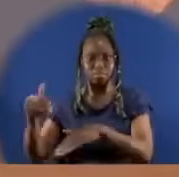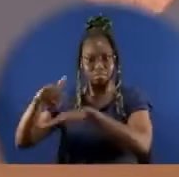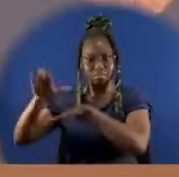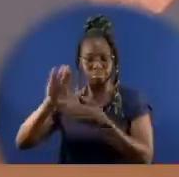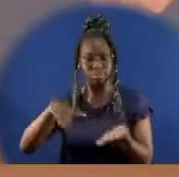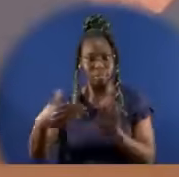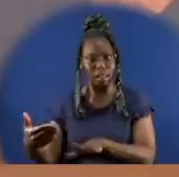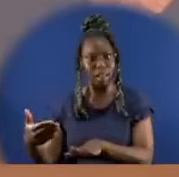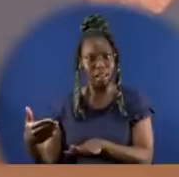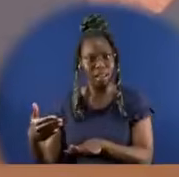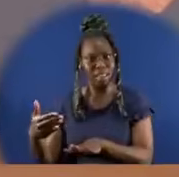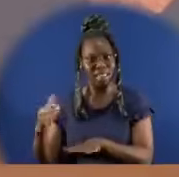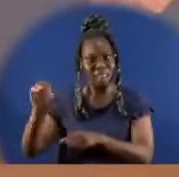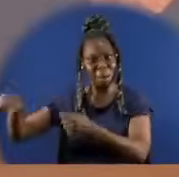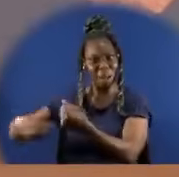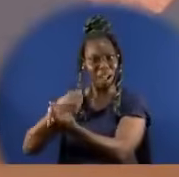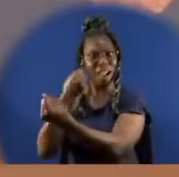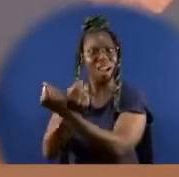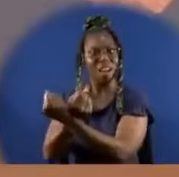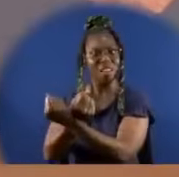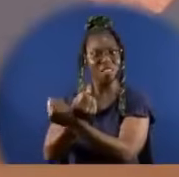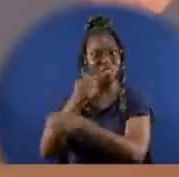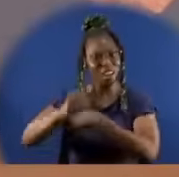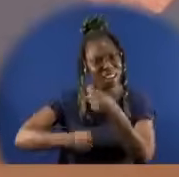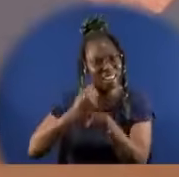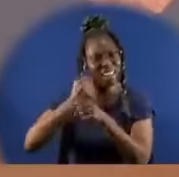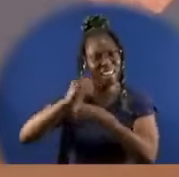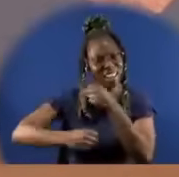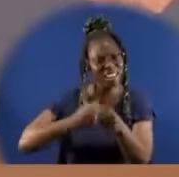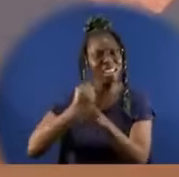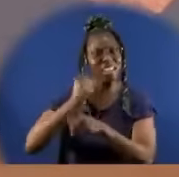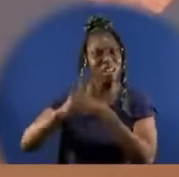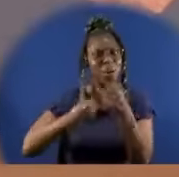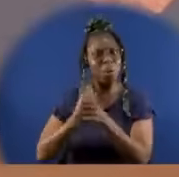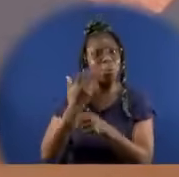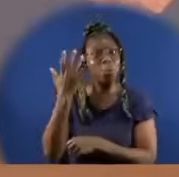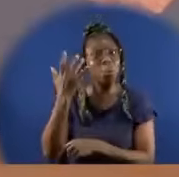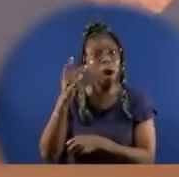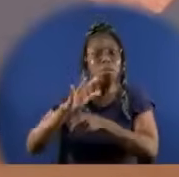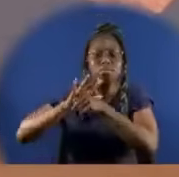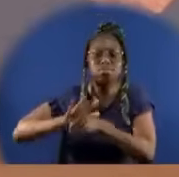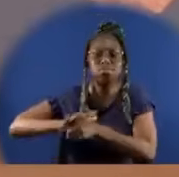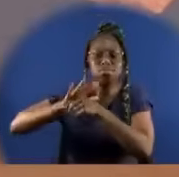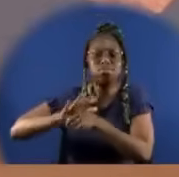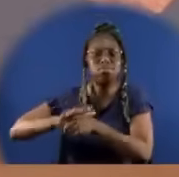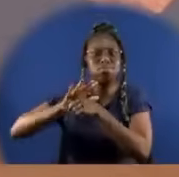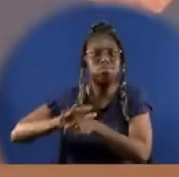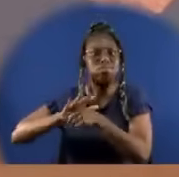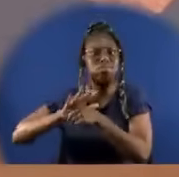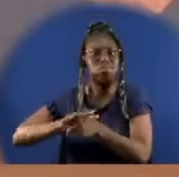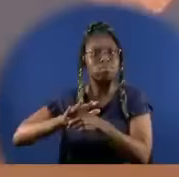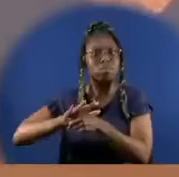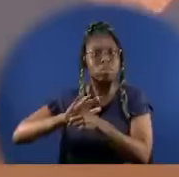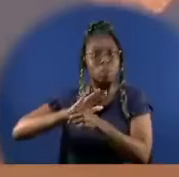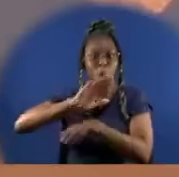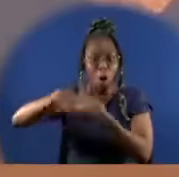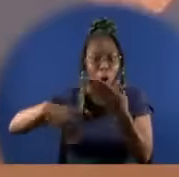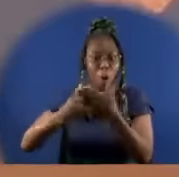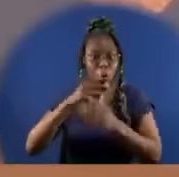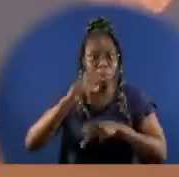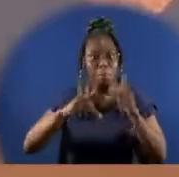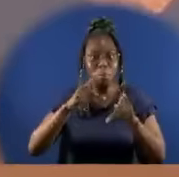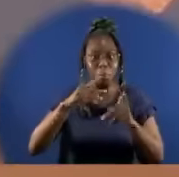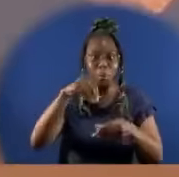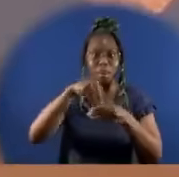And they were locked up for years because there was pressure put on those who were in the legal system to